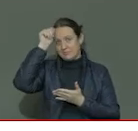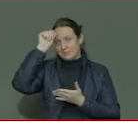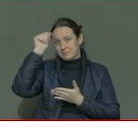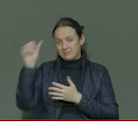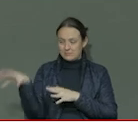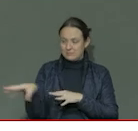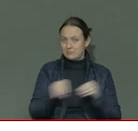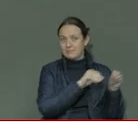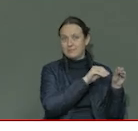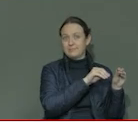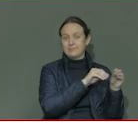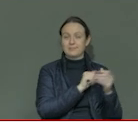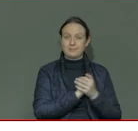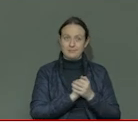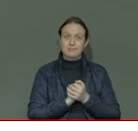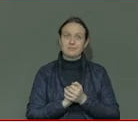At 16, they leave India.